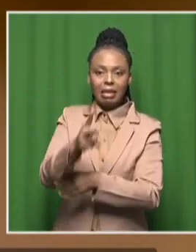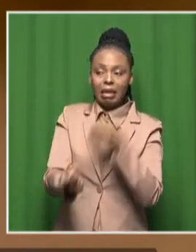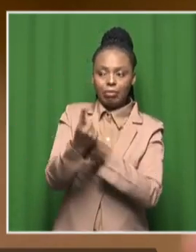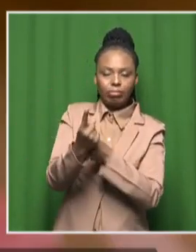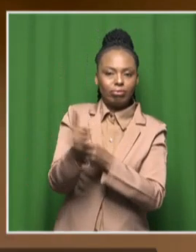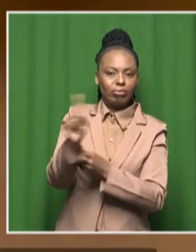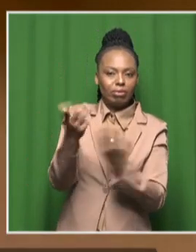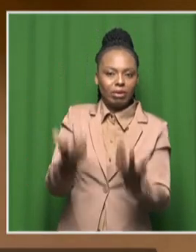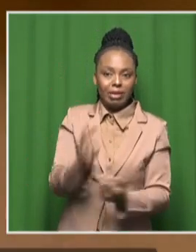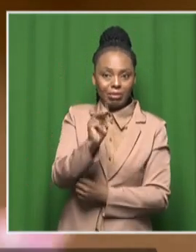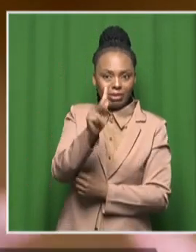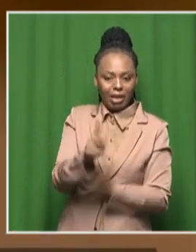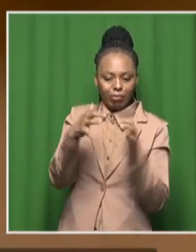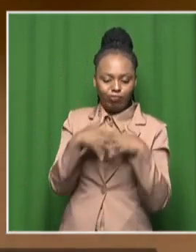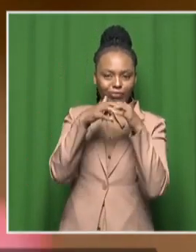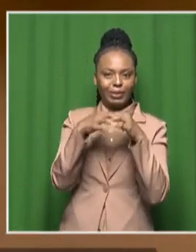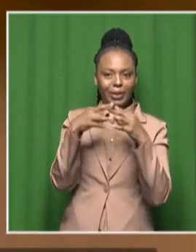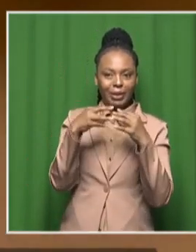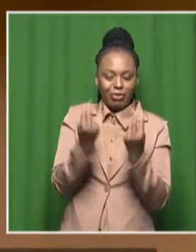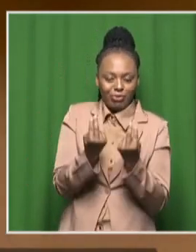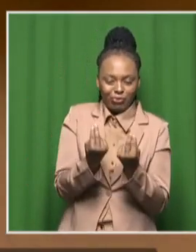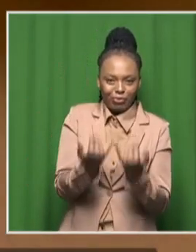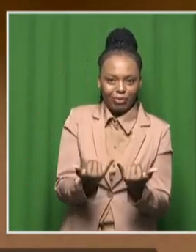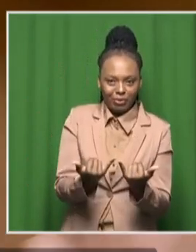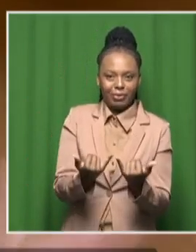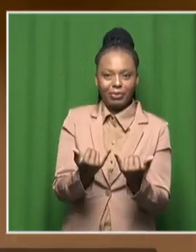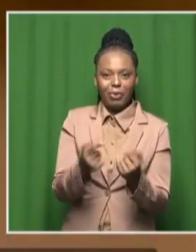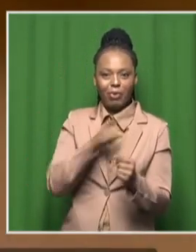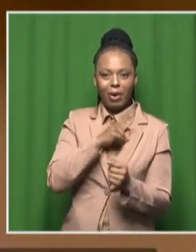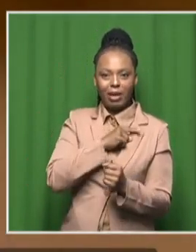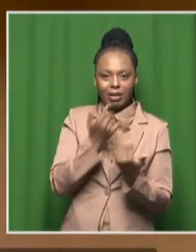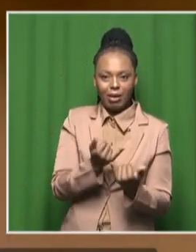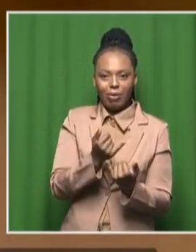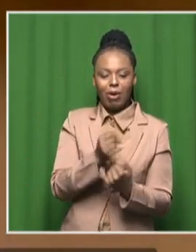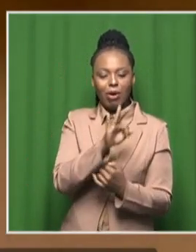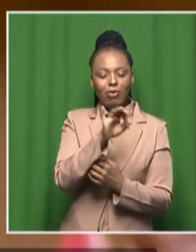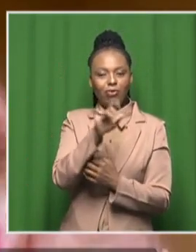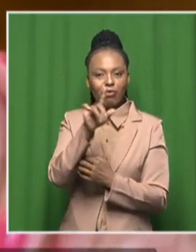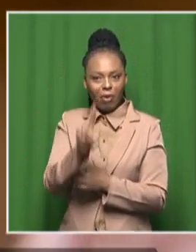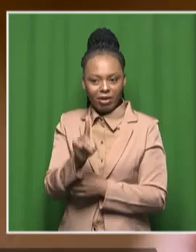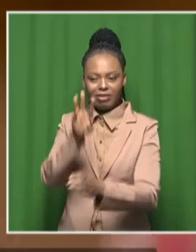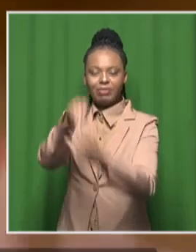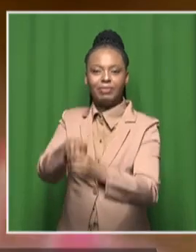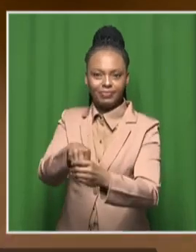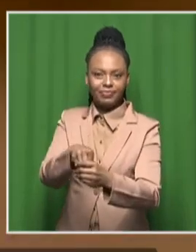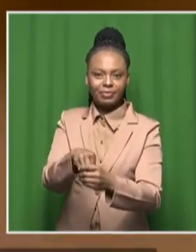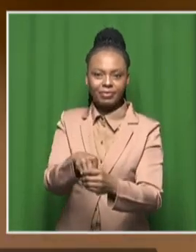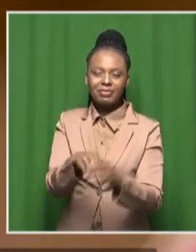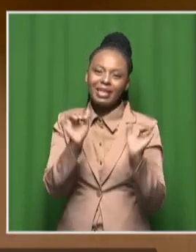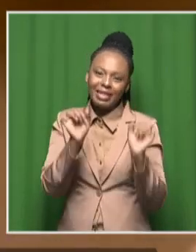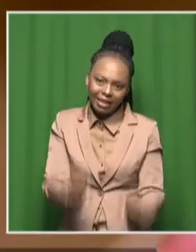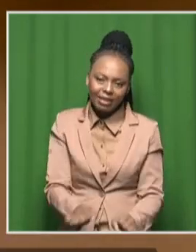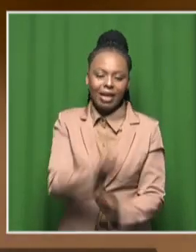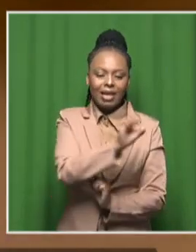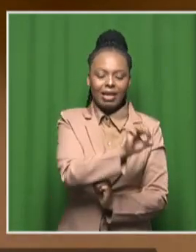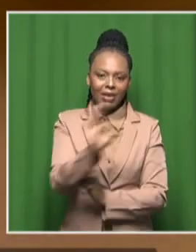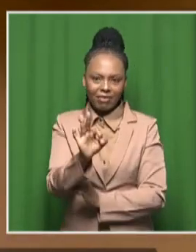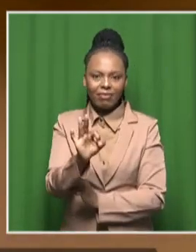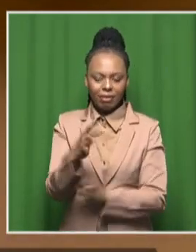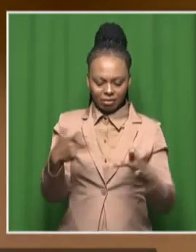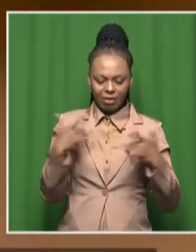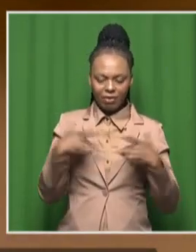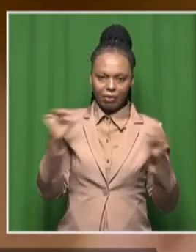with MK, with Floyd now being part of that process. Now, EFF survived because it knew the